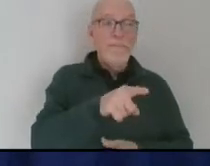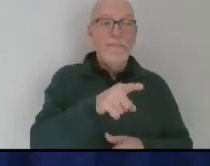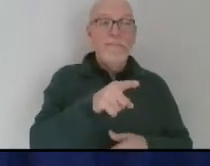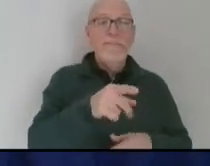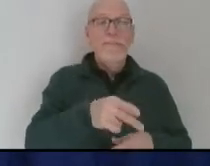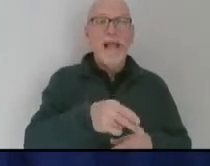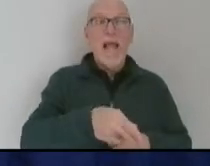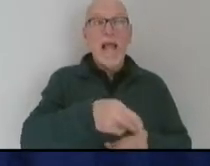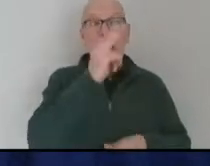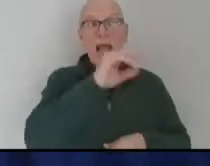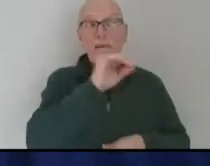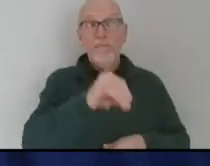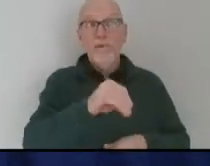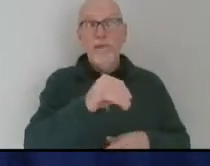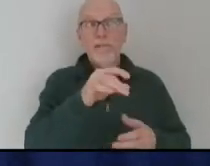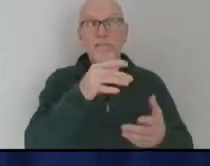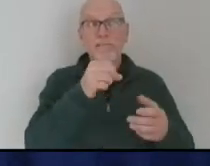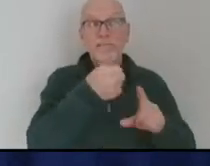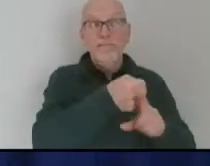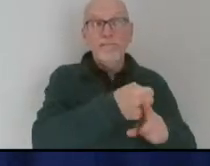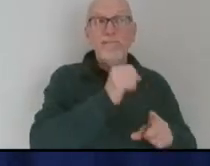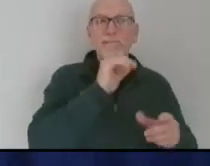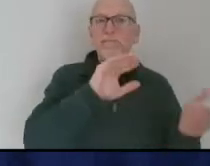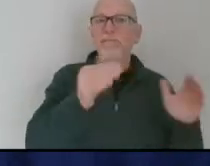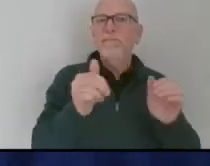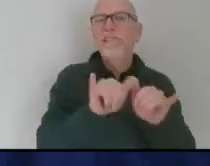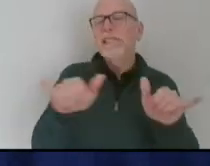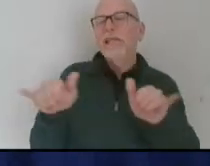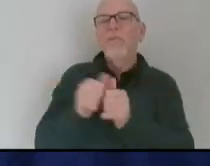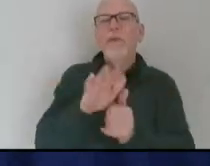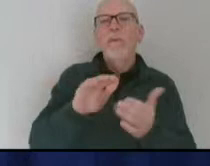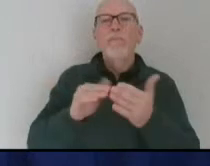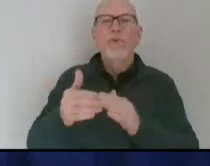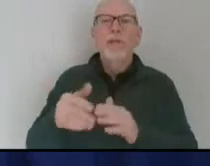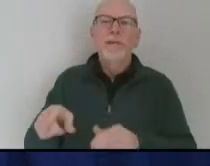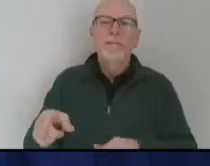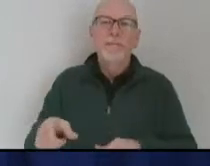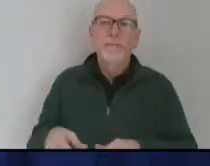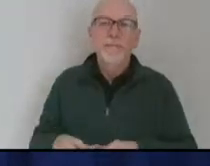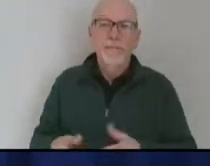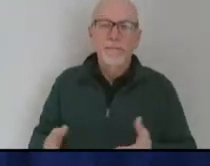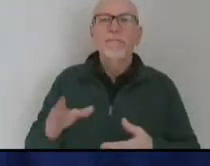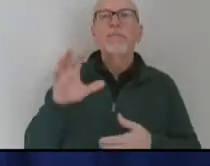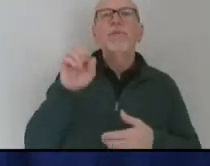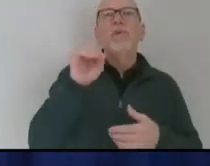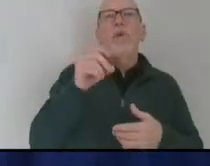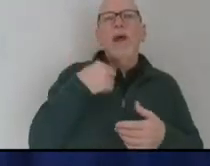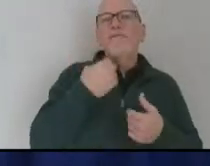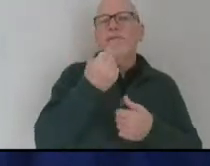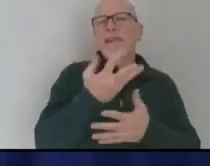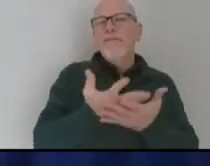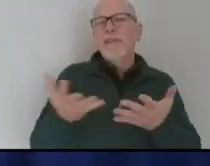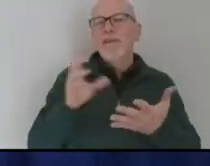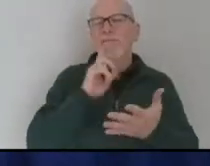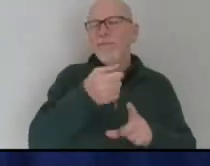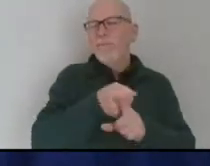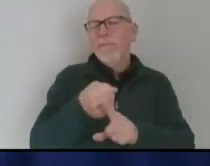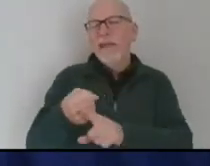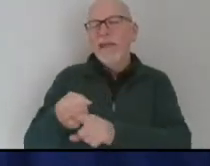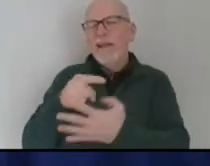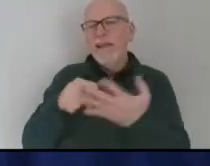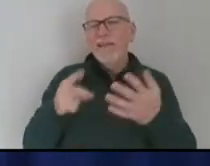reflective of what their community spread is within their community. So as you say, there are multiple factors, Sherry, that contribute to this, and it may be hard